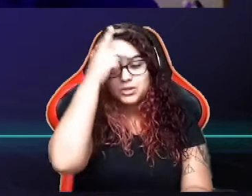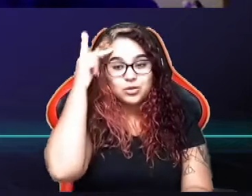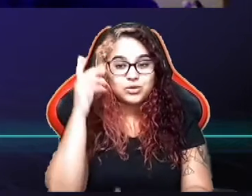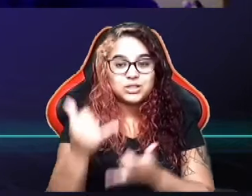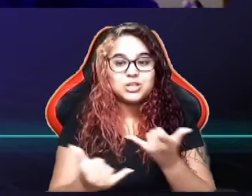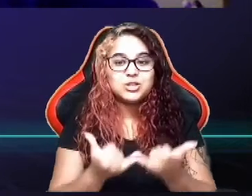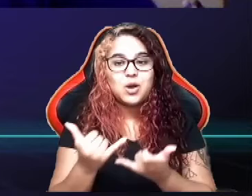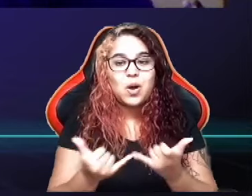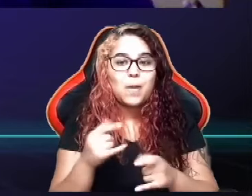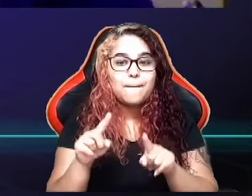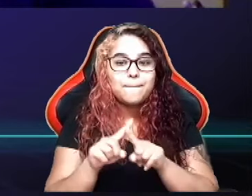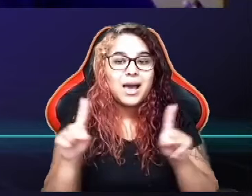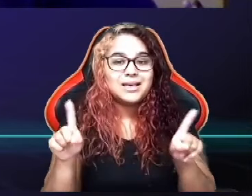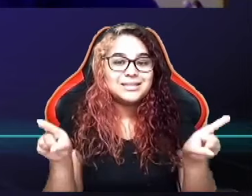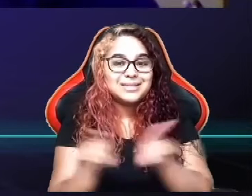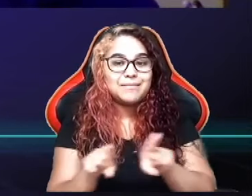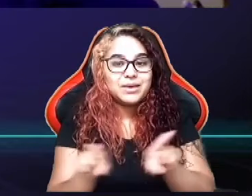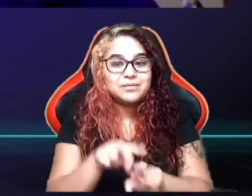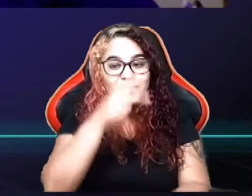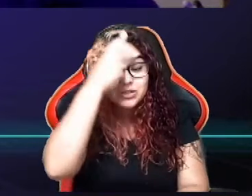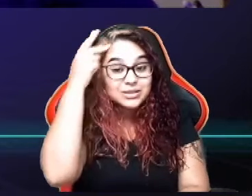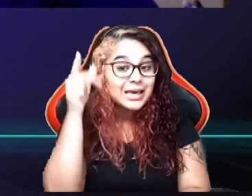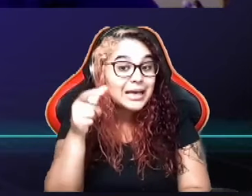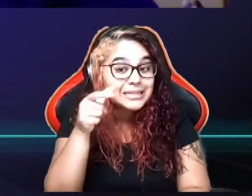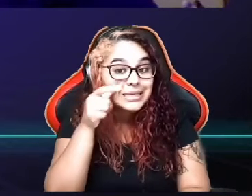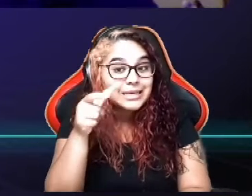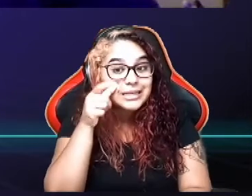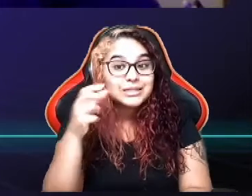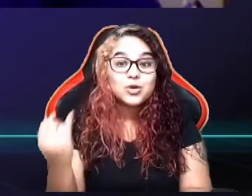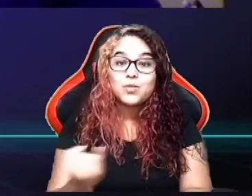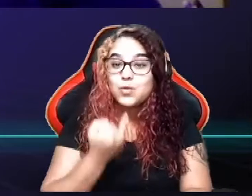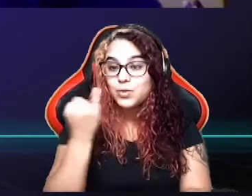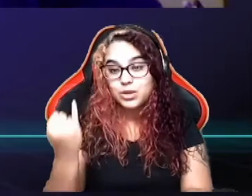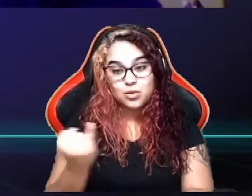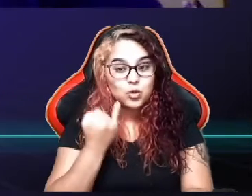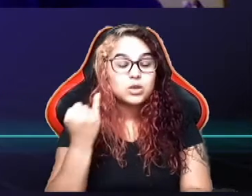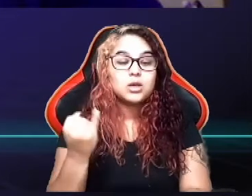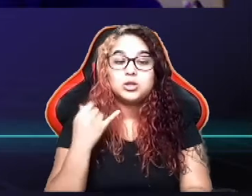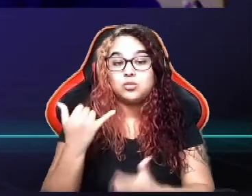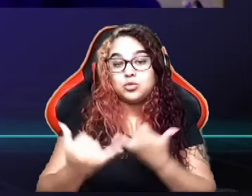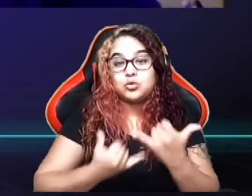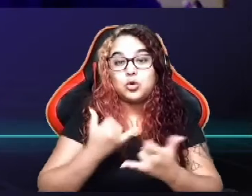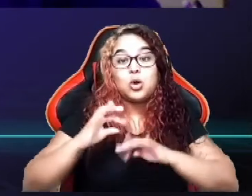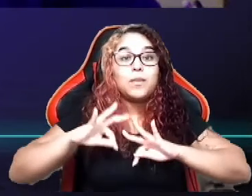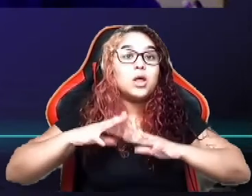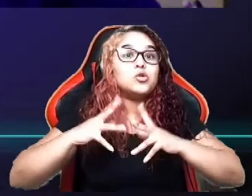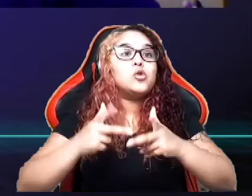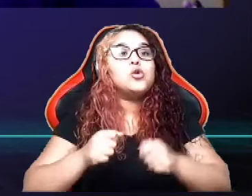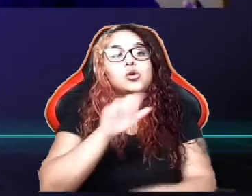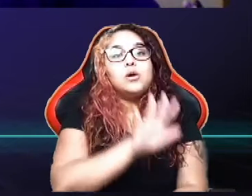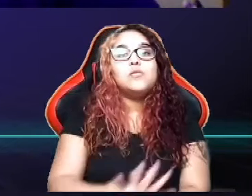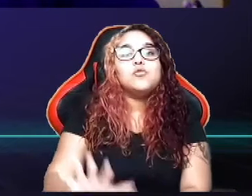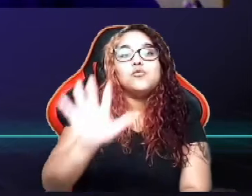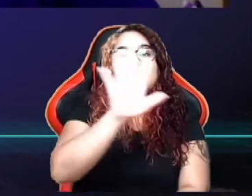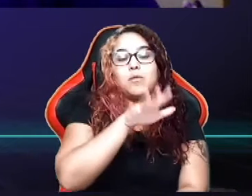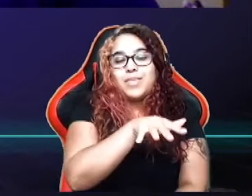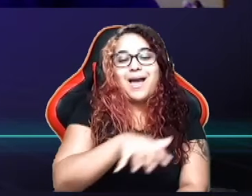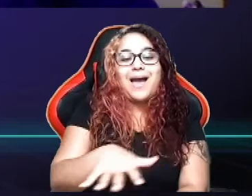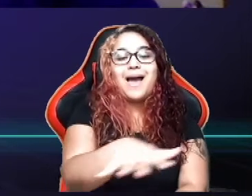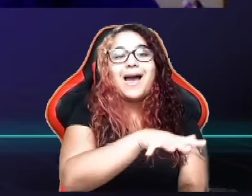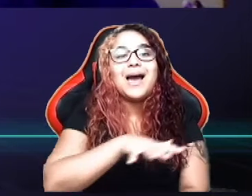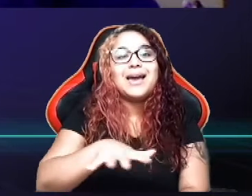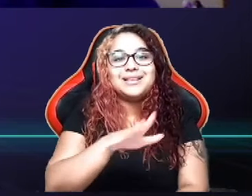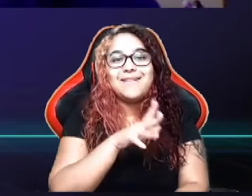And not only do we have players, but we have viewers. They're very important for the game and everything that turns around